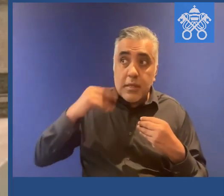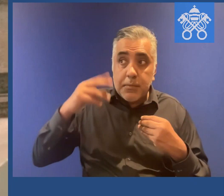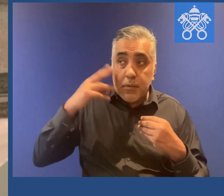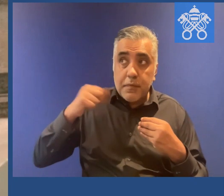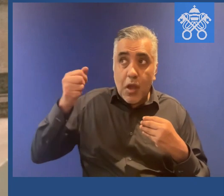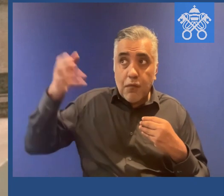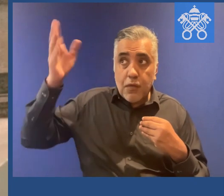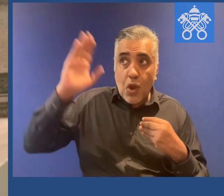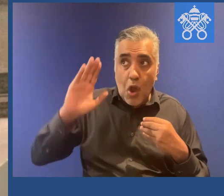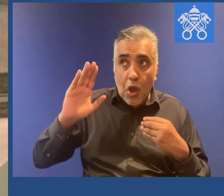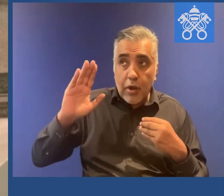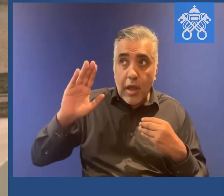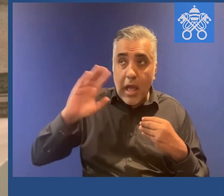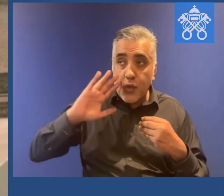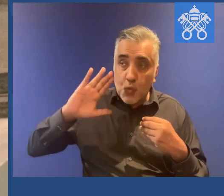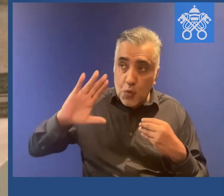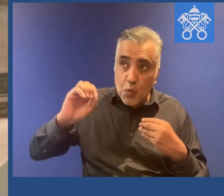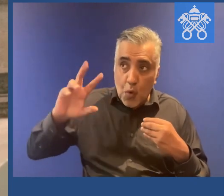of God as our all.